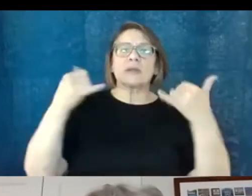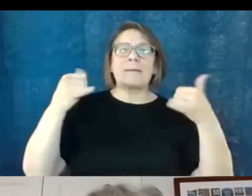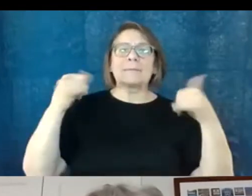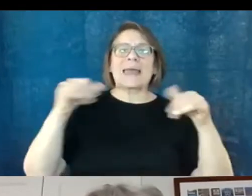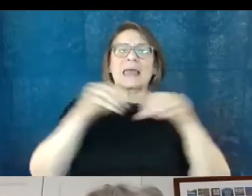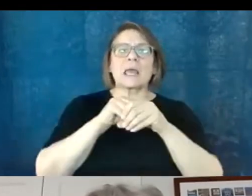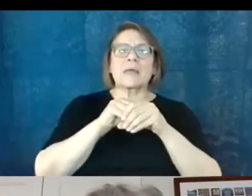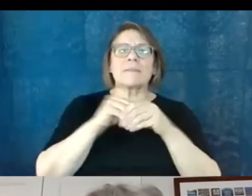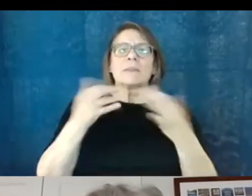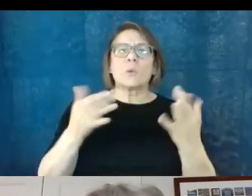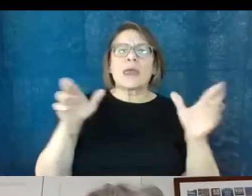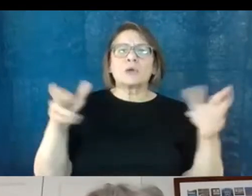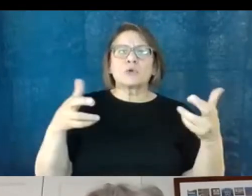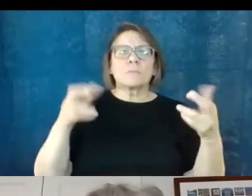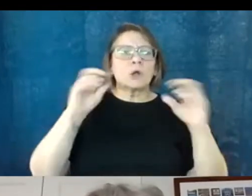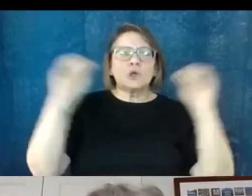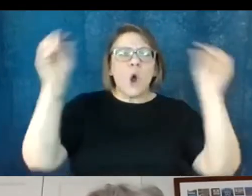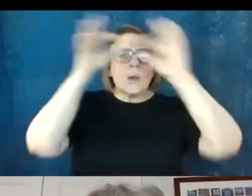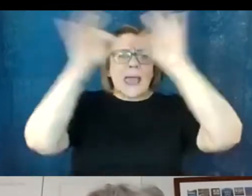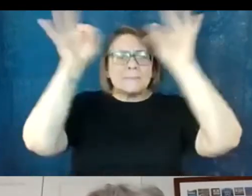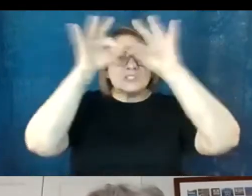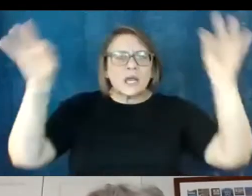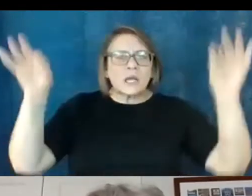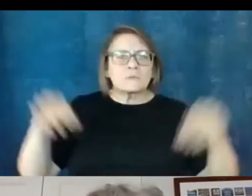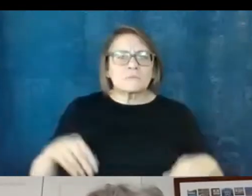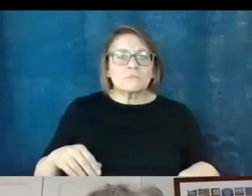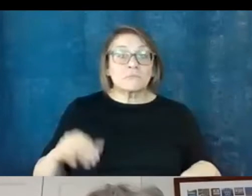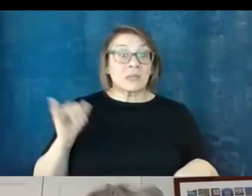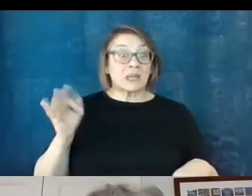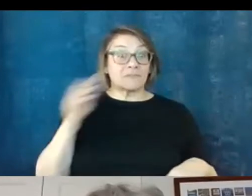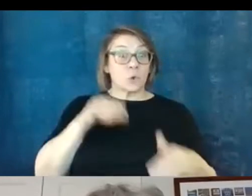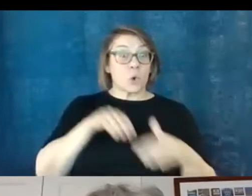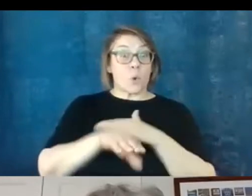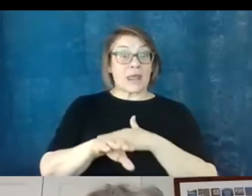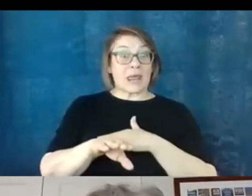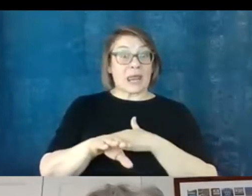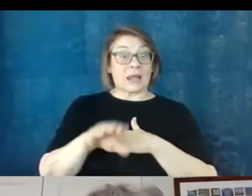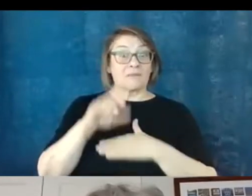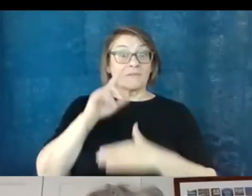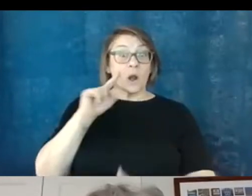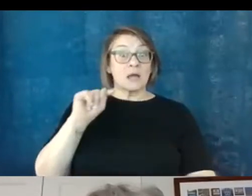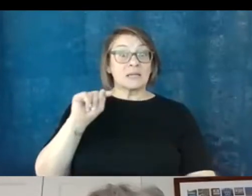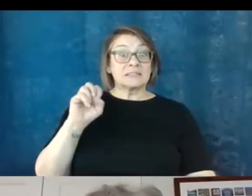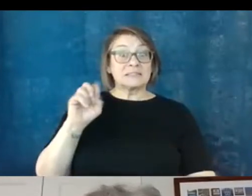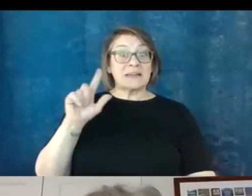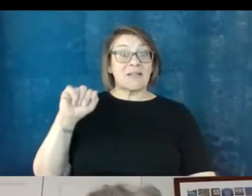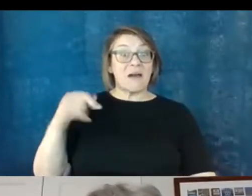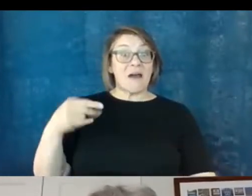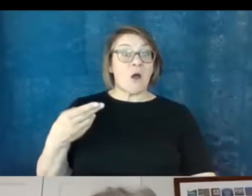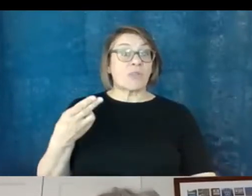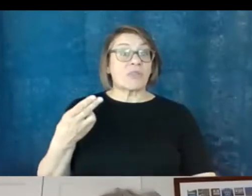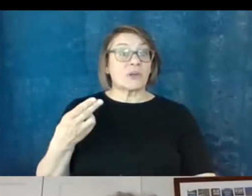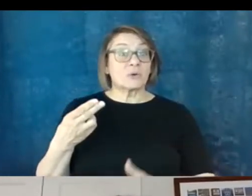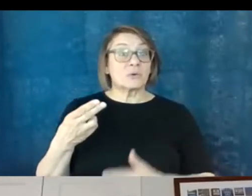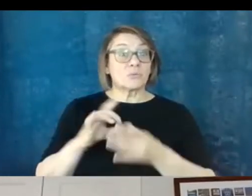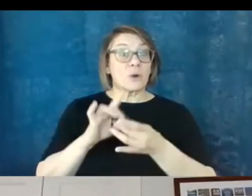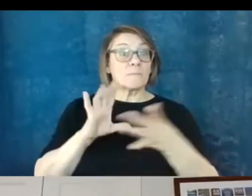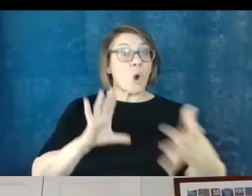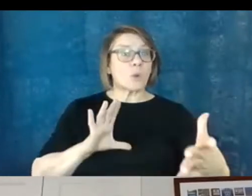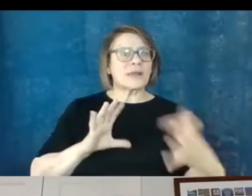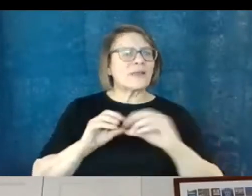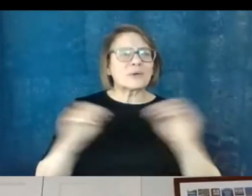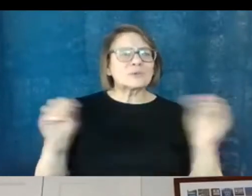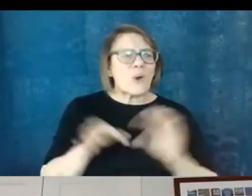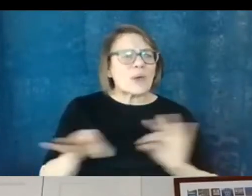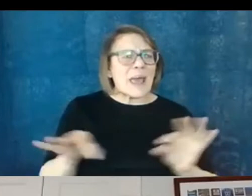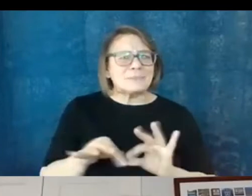captioning. You go in, and if you're doing telehealth, maybe doing it remotely, that there's no